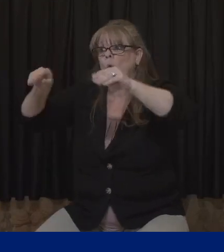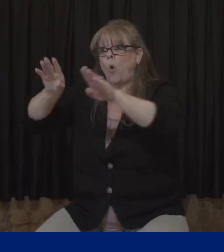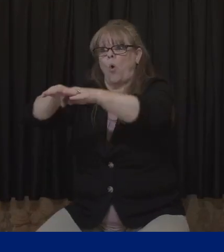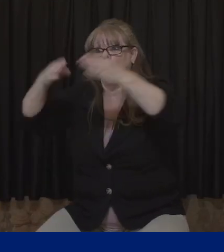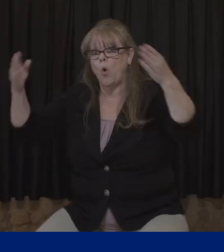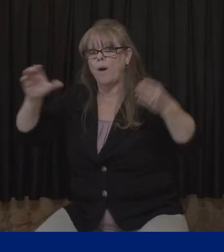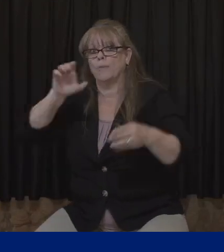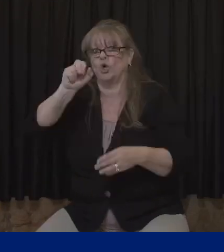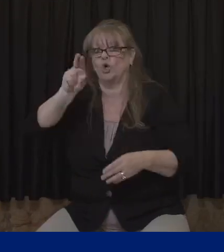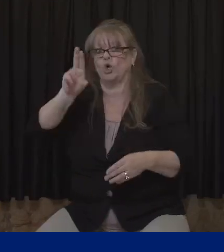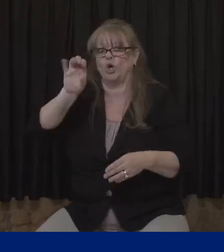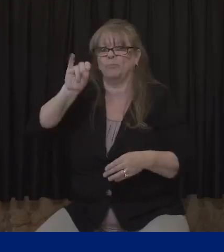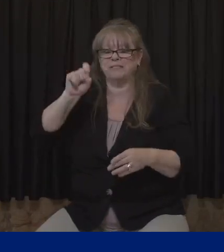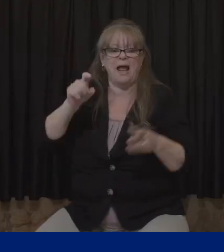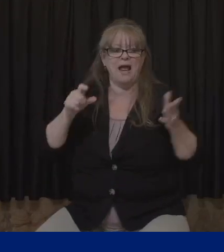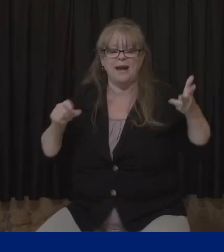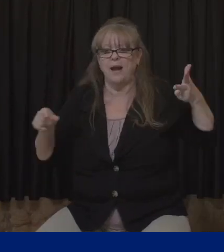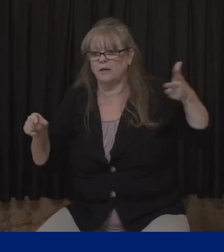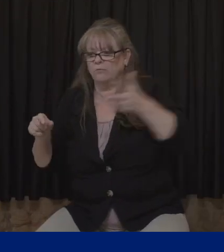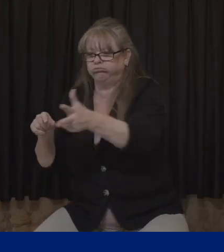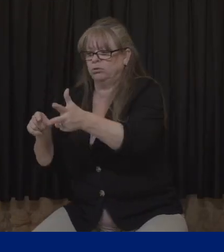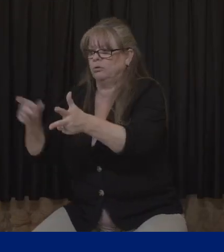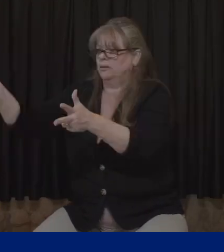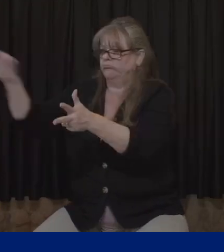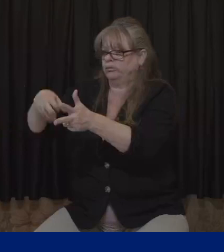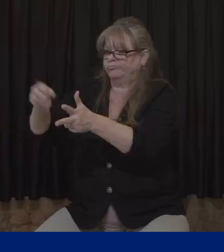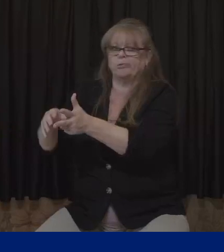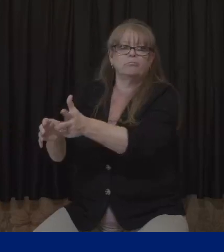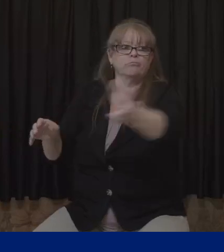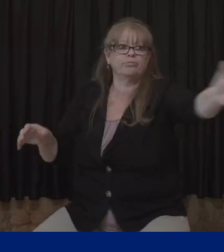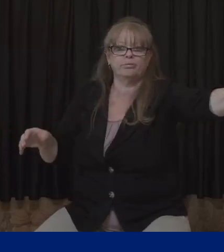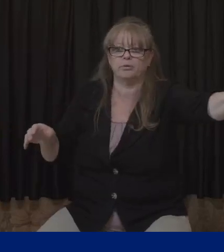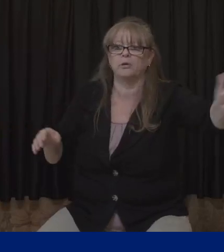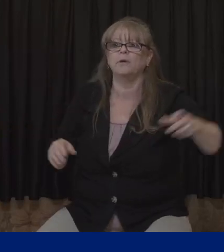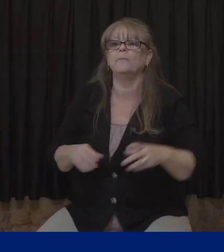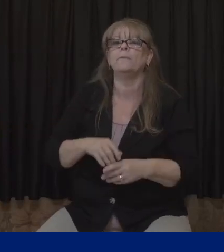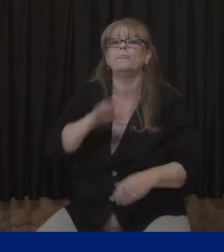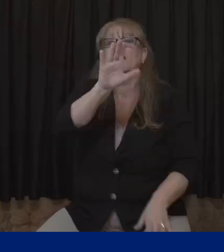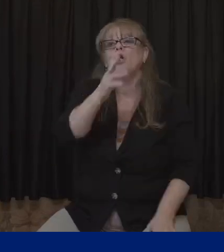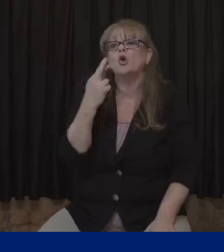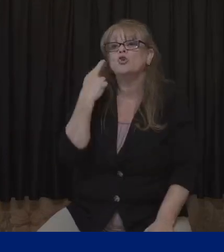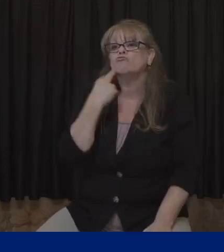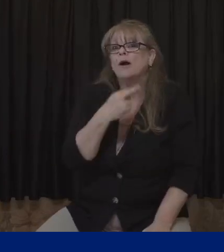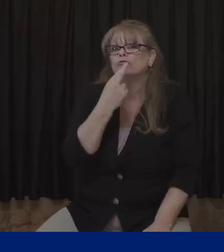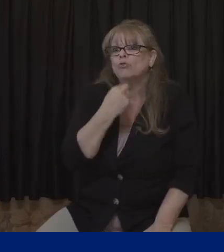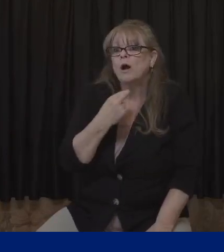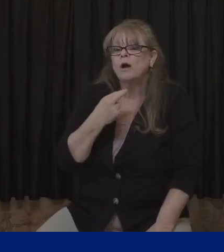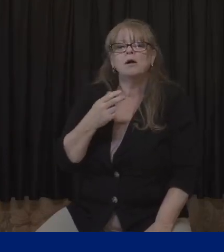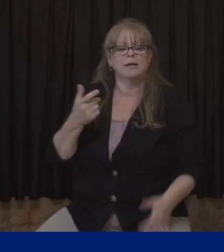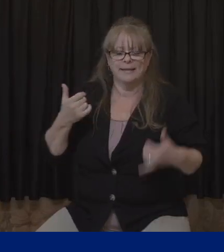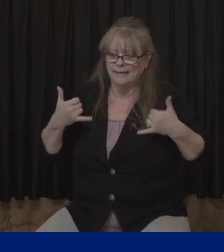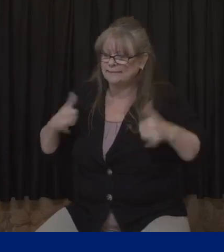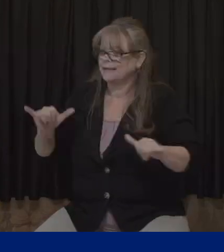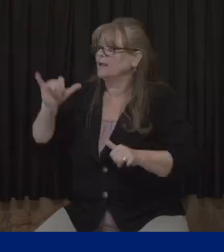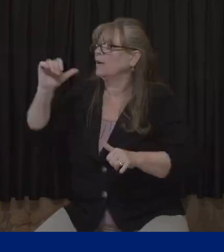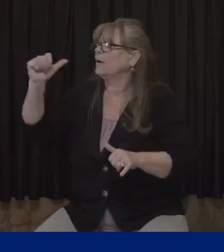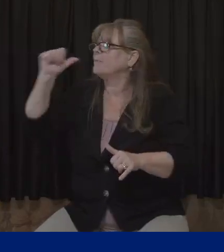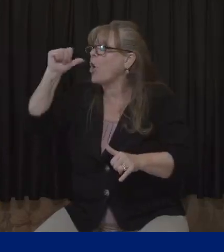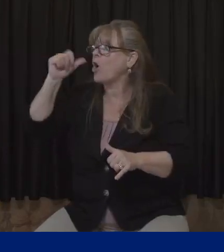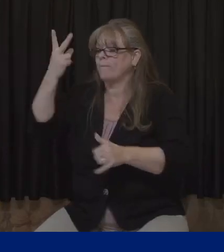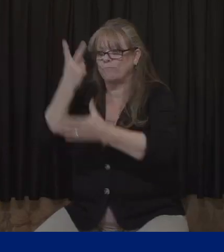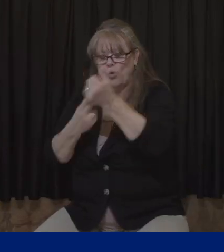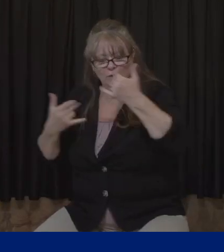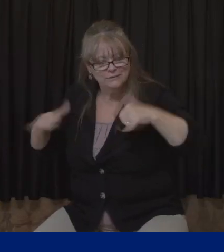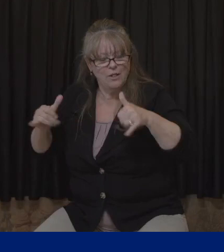all along. Restaurants and bars remain closed, except for takeout and delivery. We're working towards the guidelines of what it would look like when